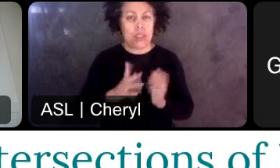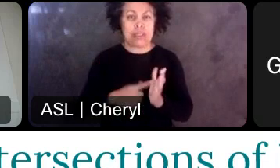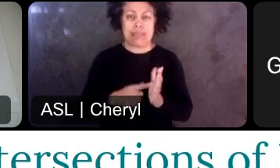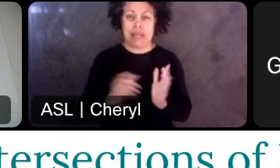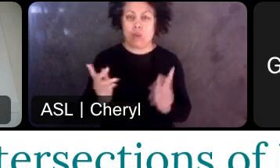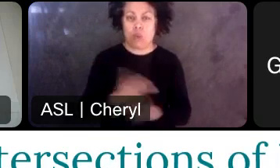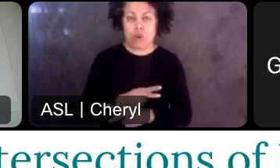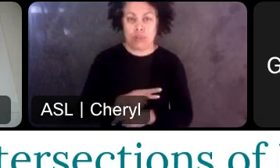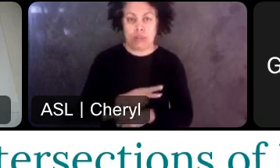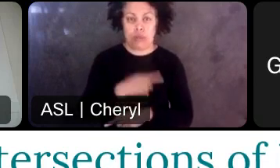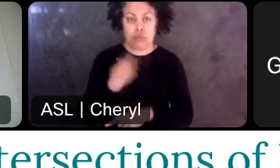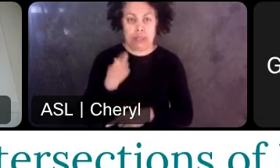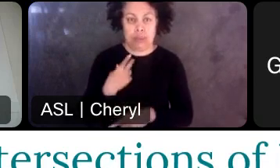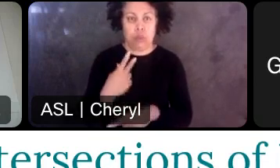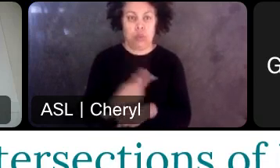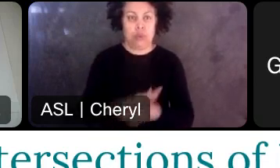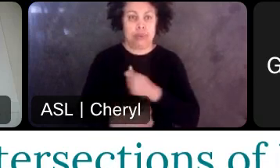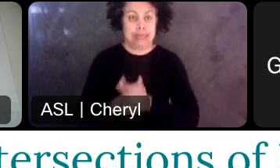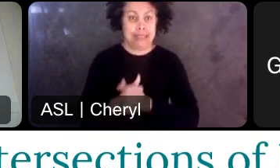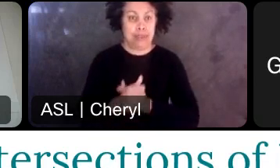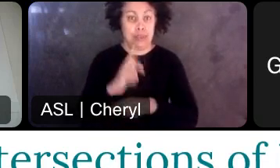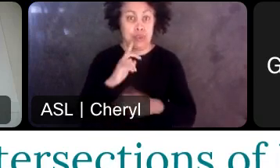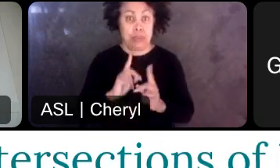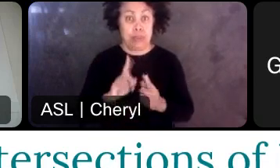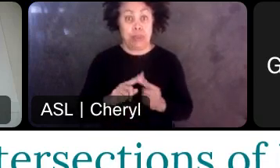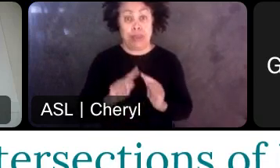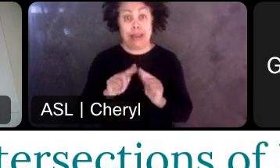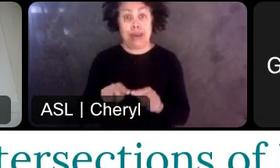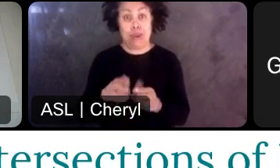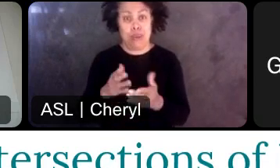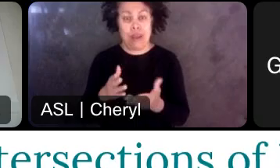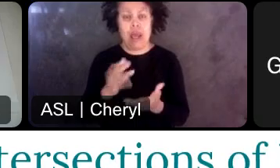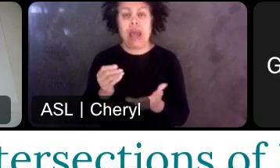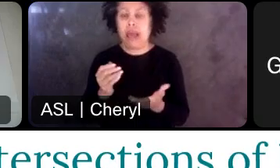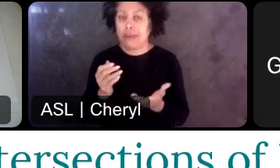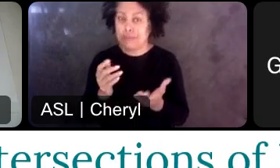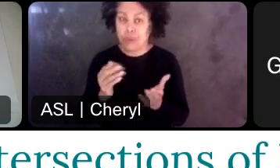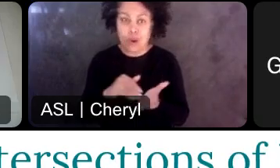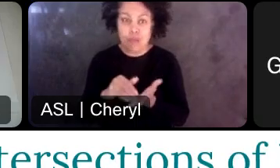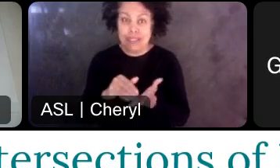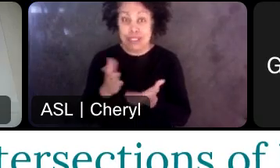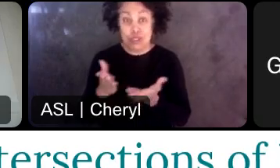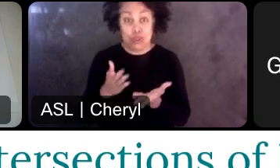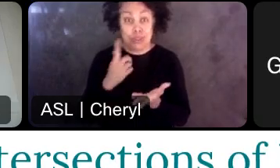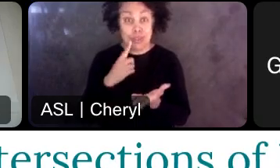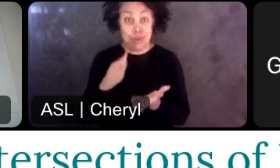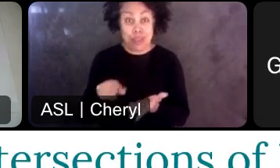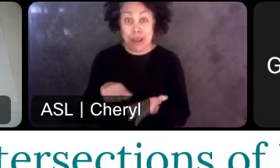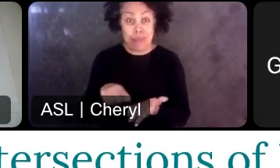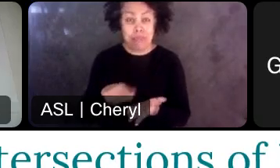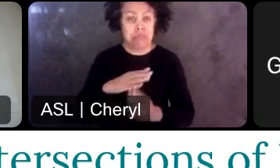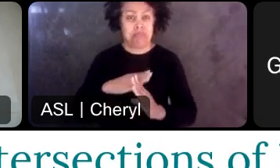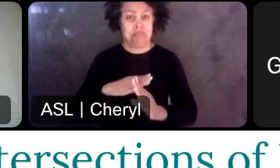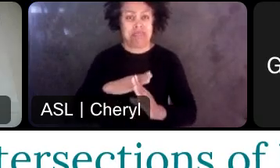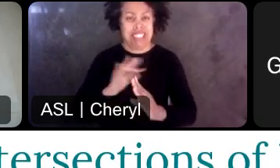for survivors, and services for mental health and substance use are not always accessible for survivors. So in